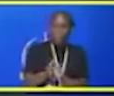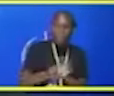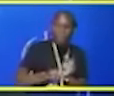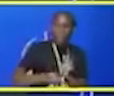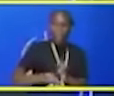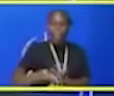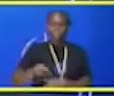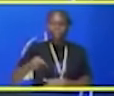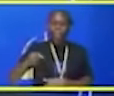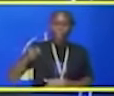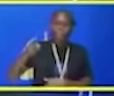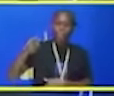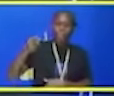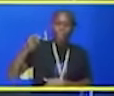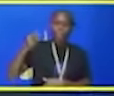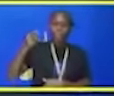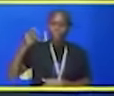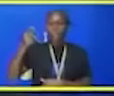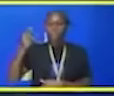up,